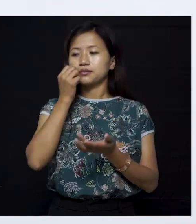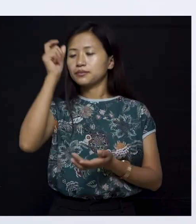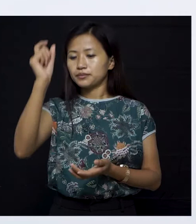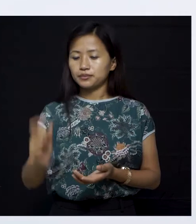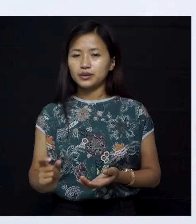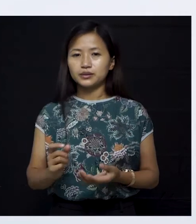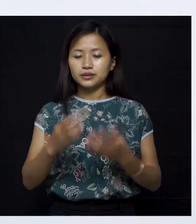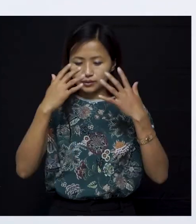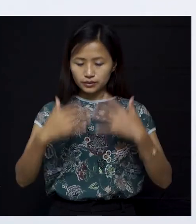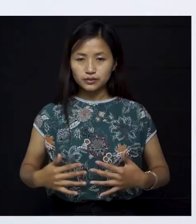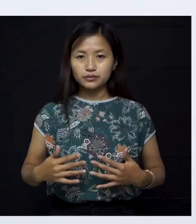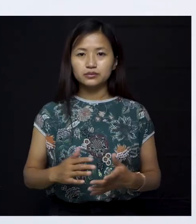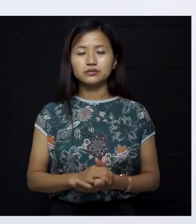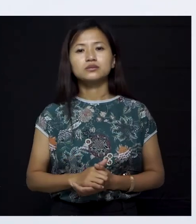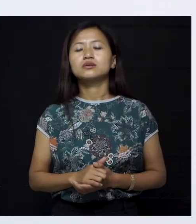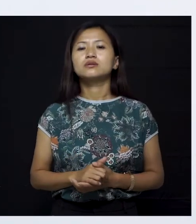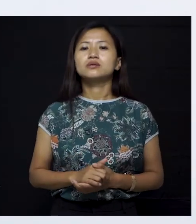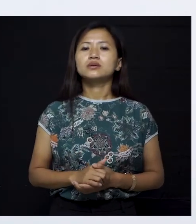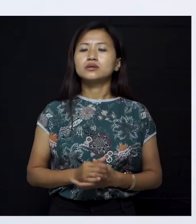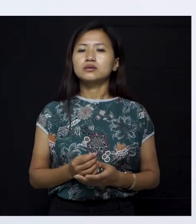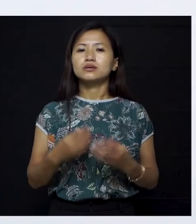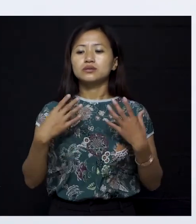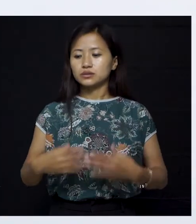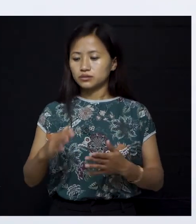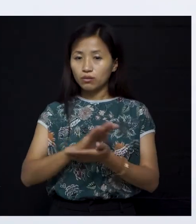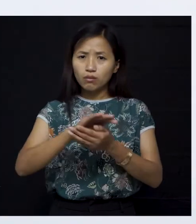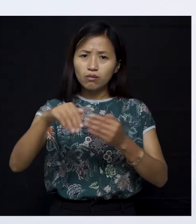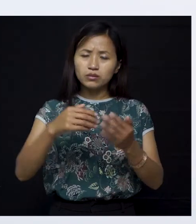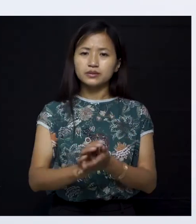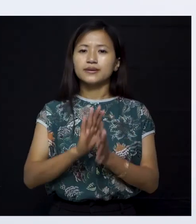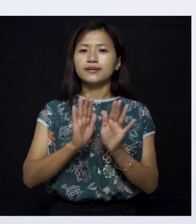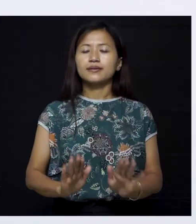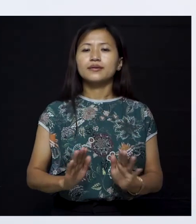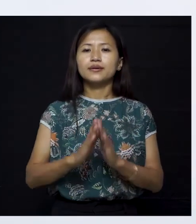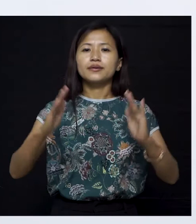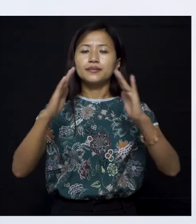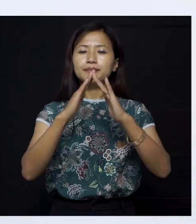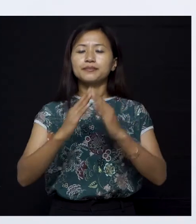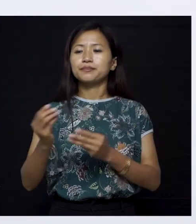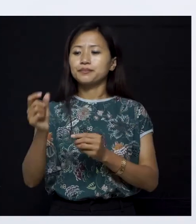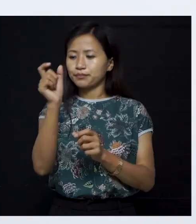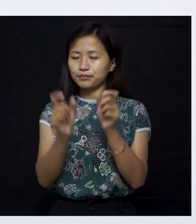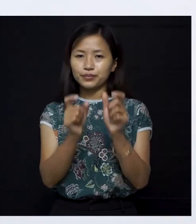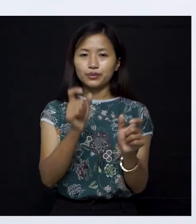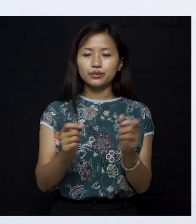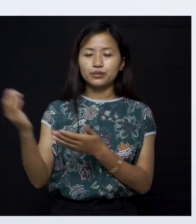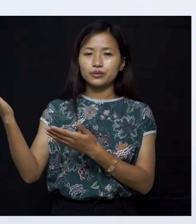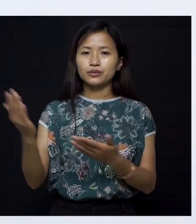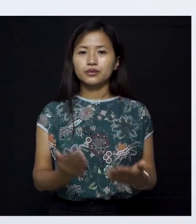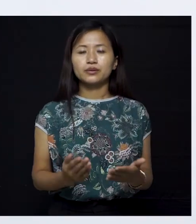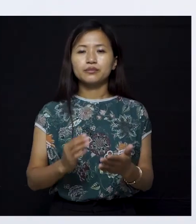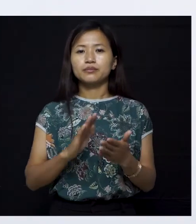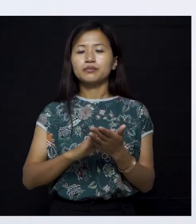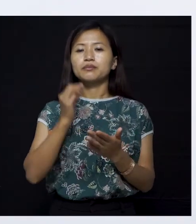his clothes are already here. As they were still discussing on this, people brought in the dead body of